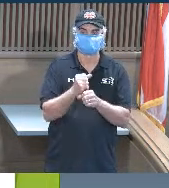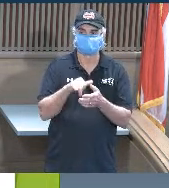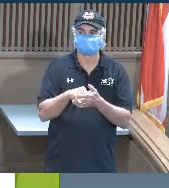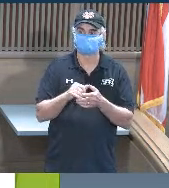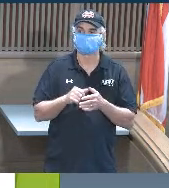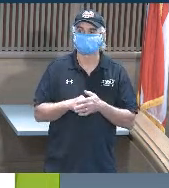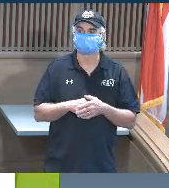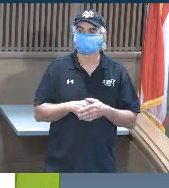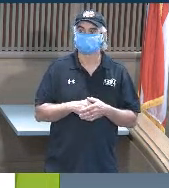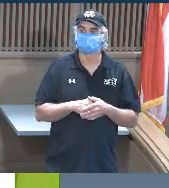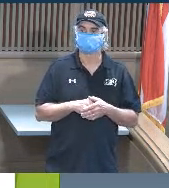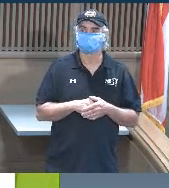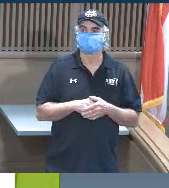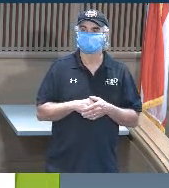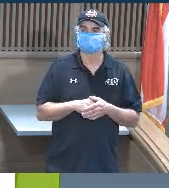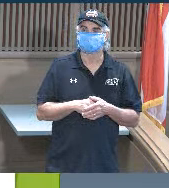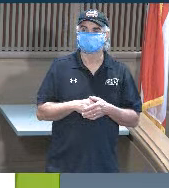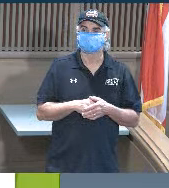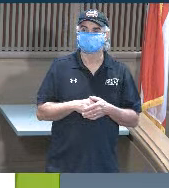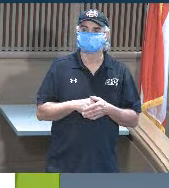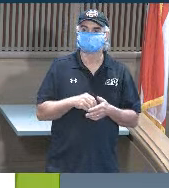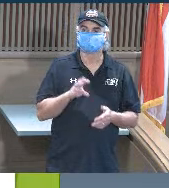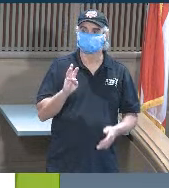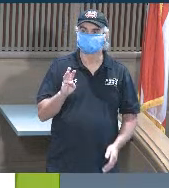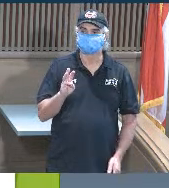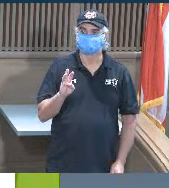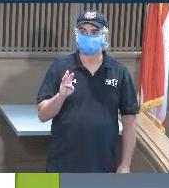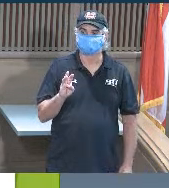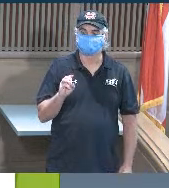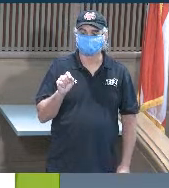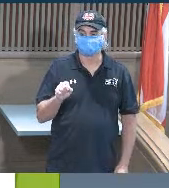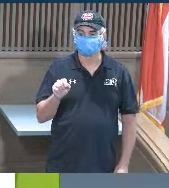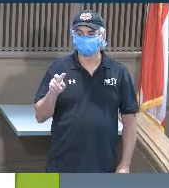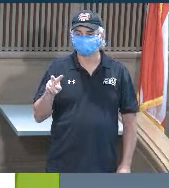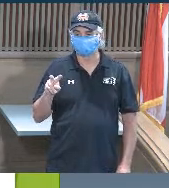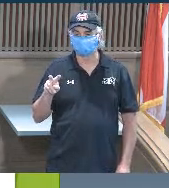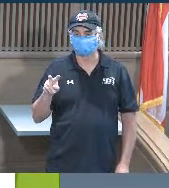6.2% in the month of